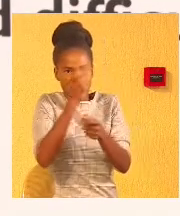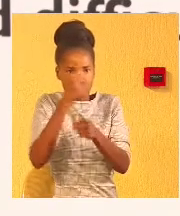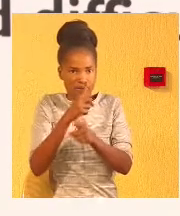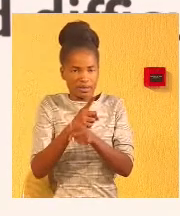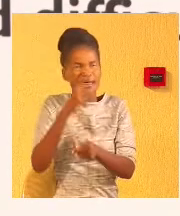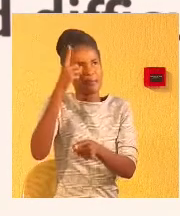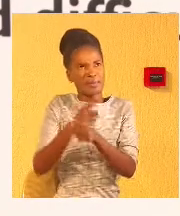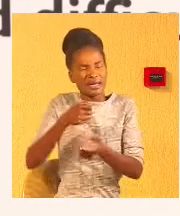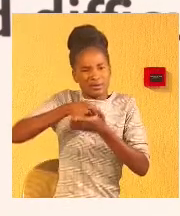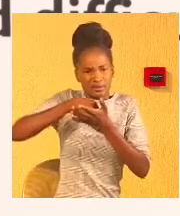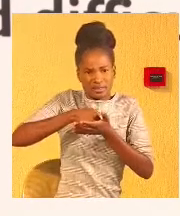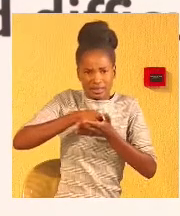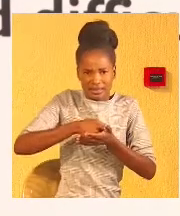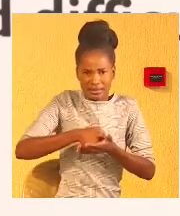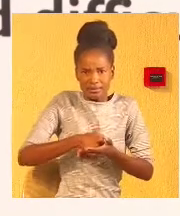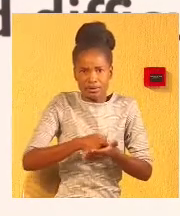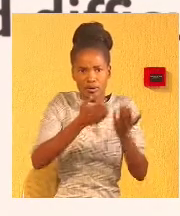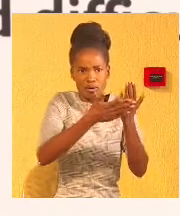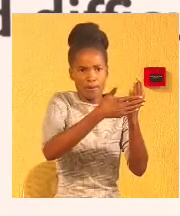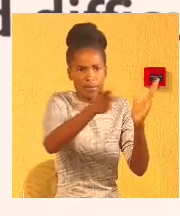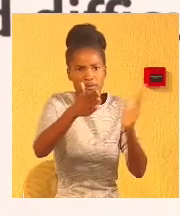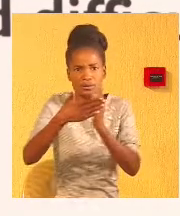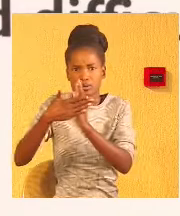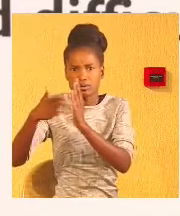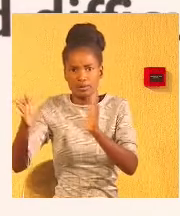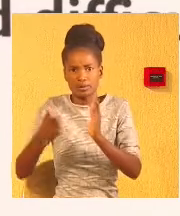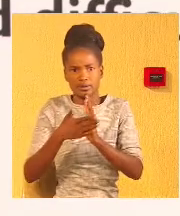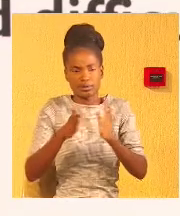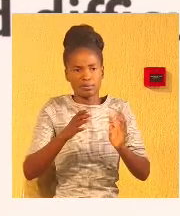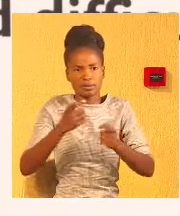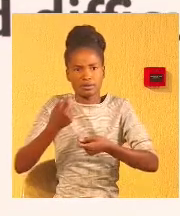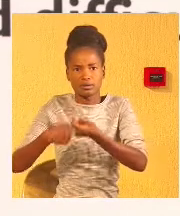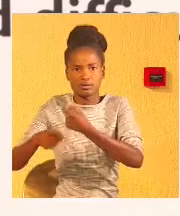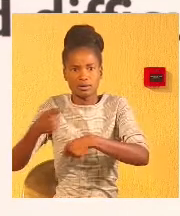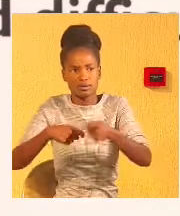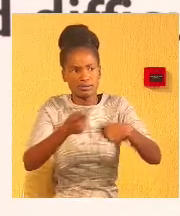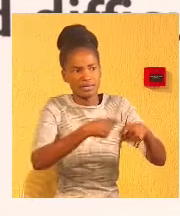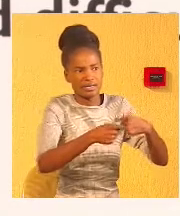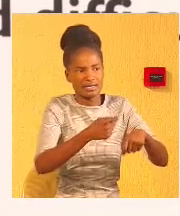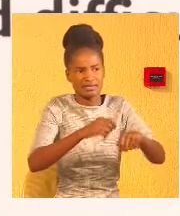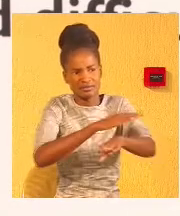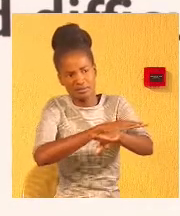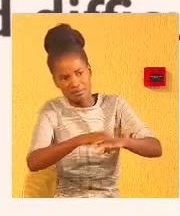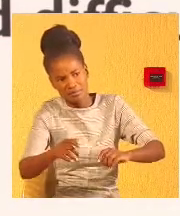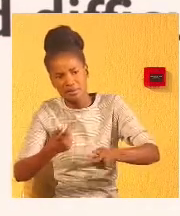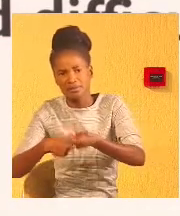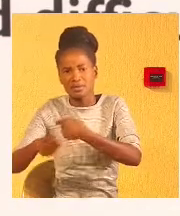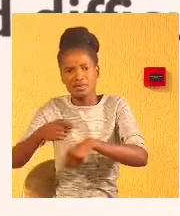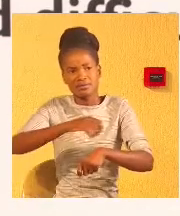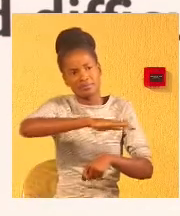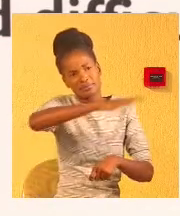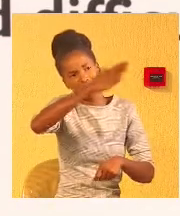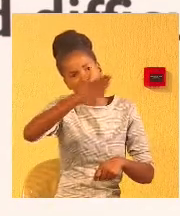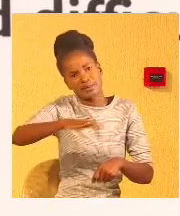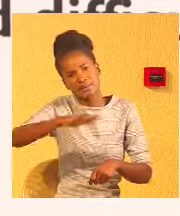by government to open that part of the sector so that the people that